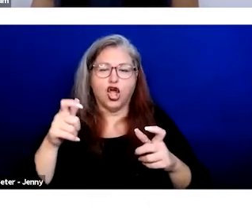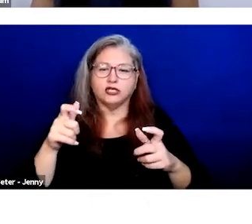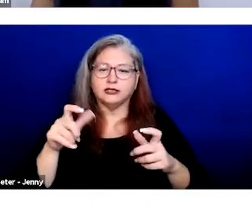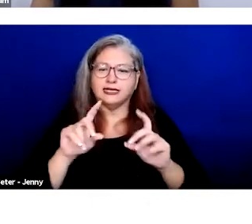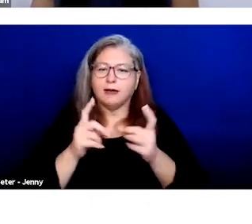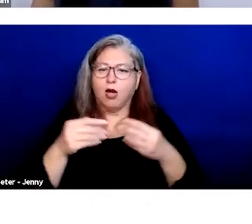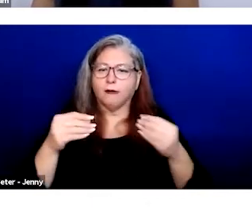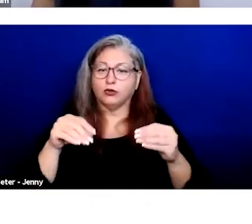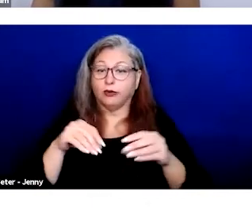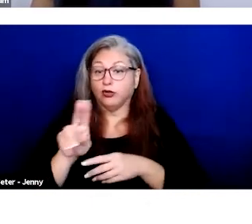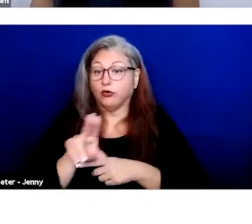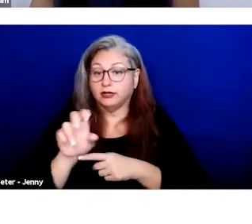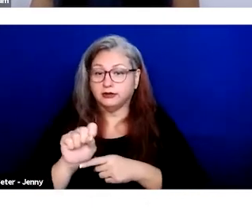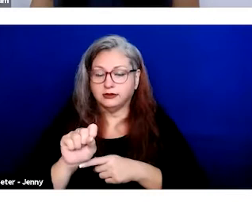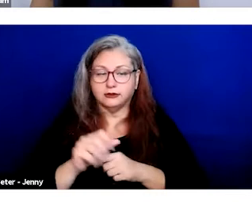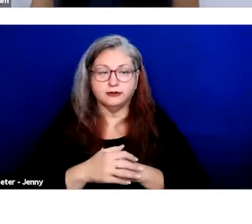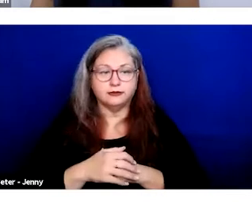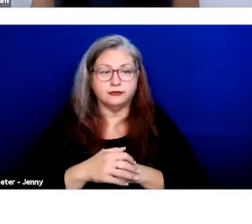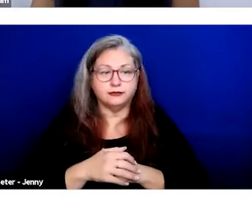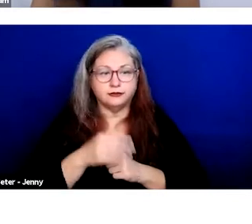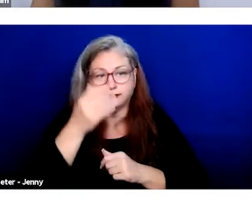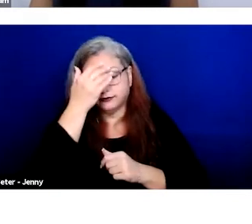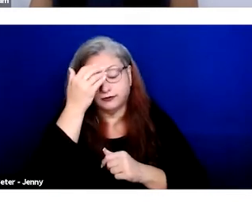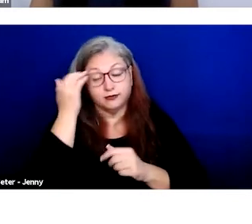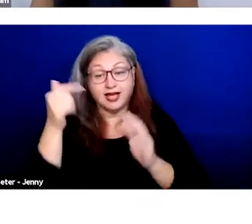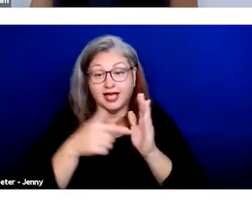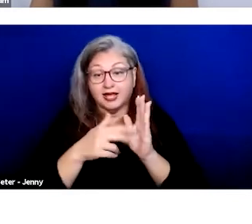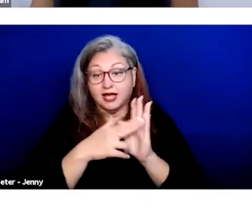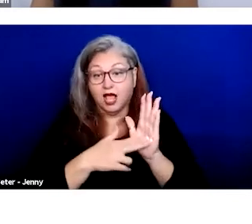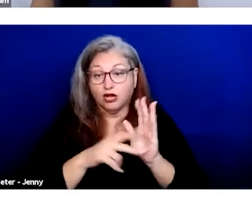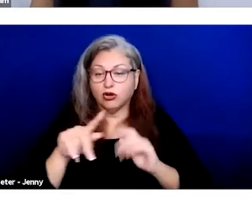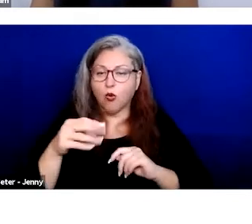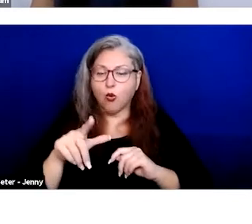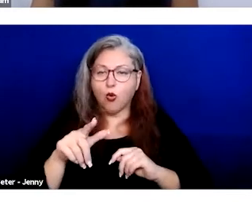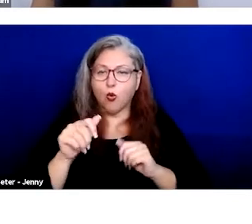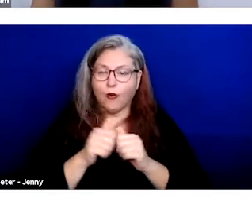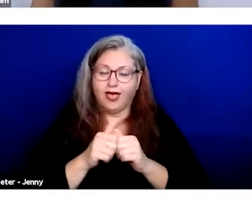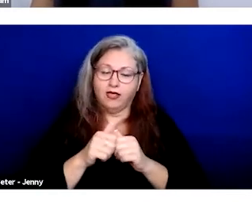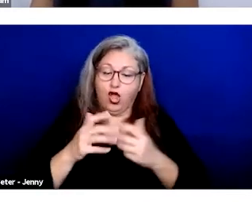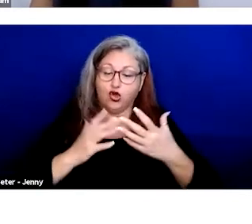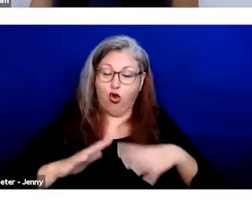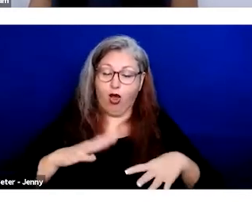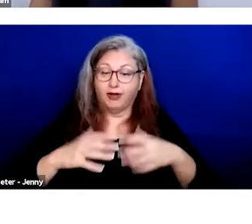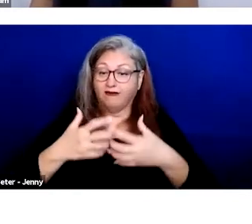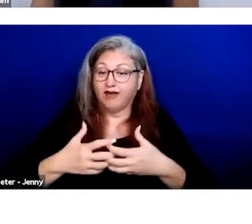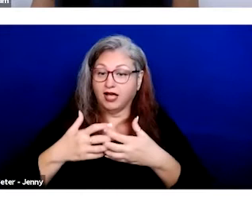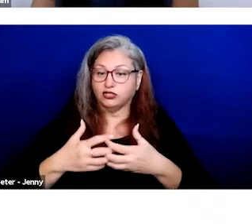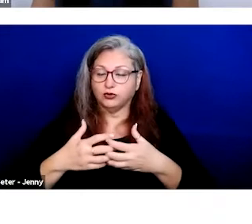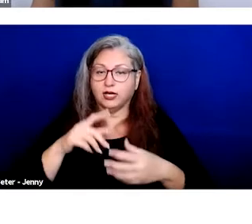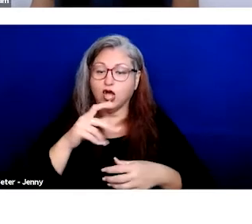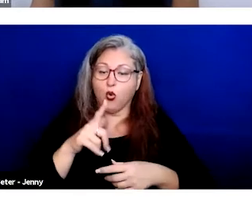in the United States. In its contract, in Kohls' contract with its garment factories, Kohls